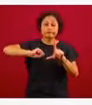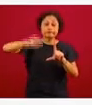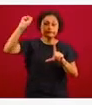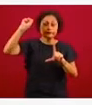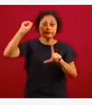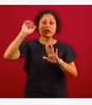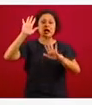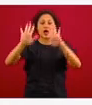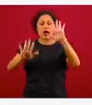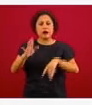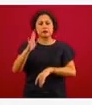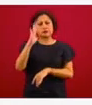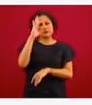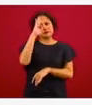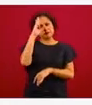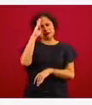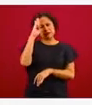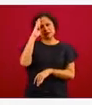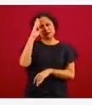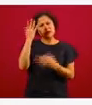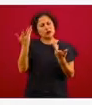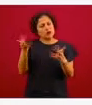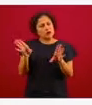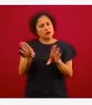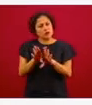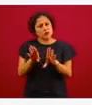become a real phenomenon.